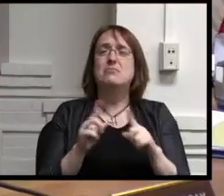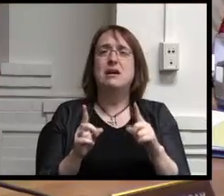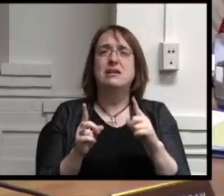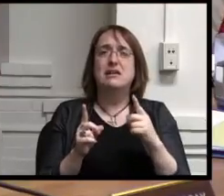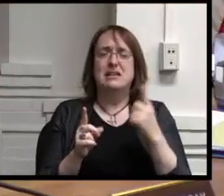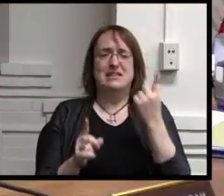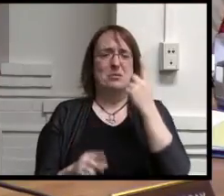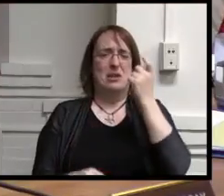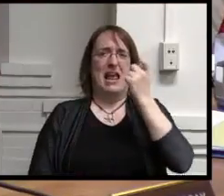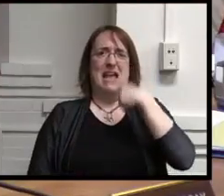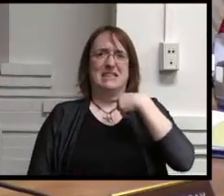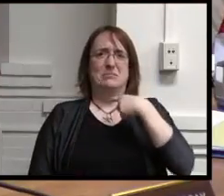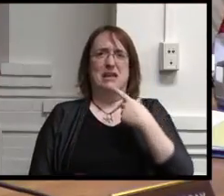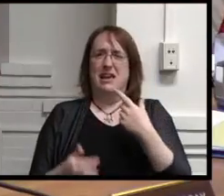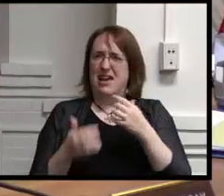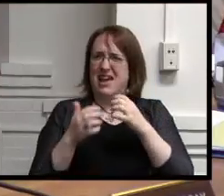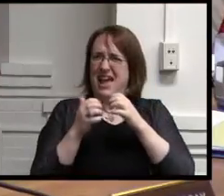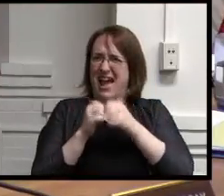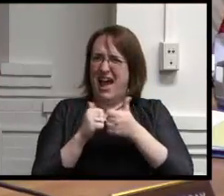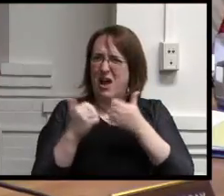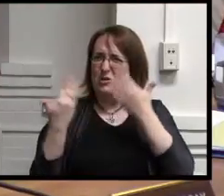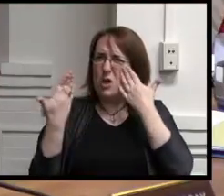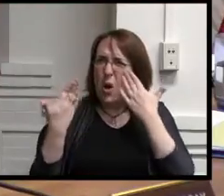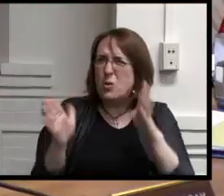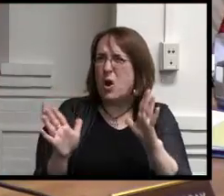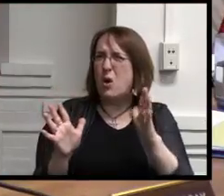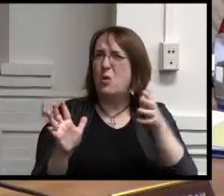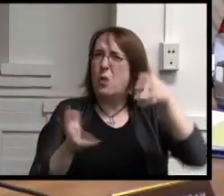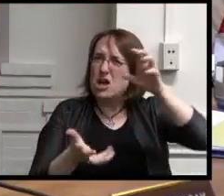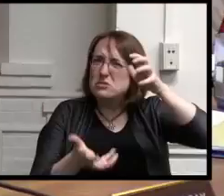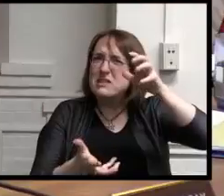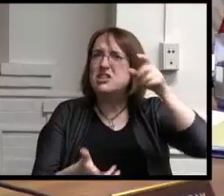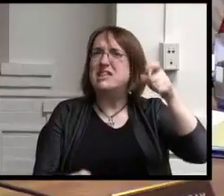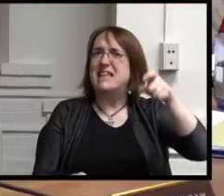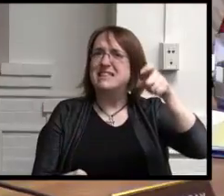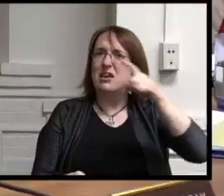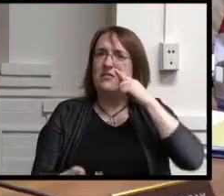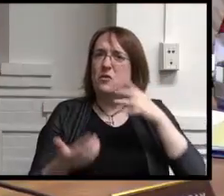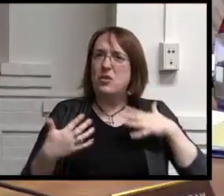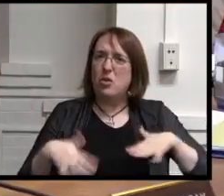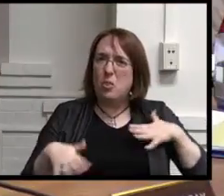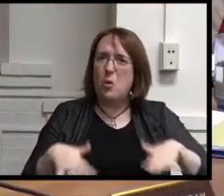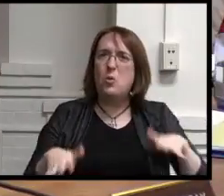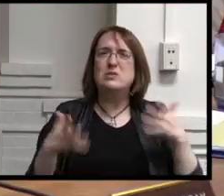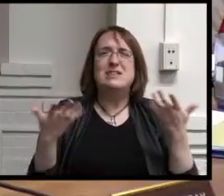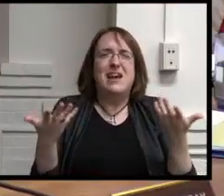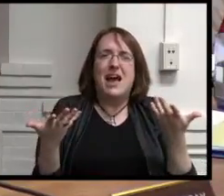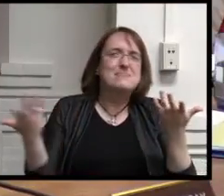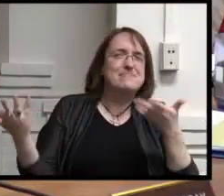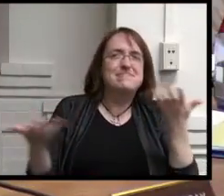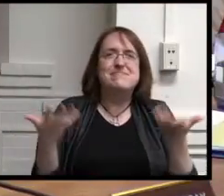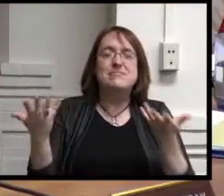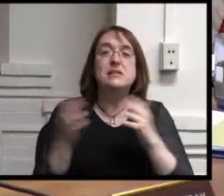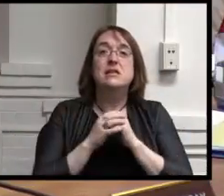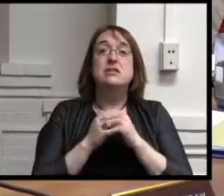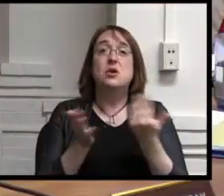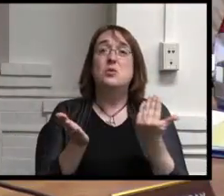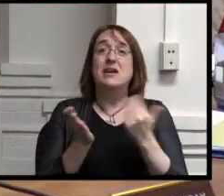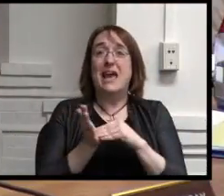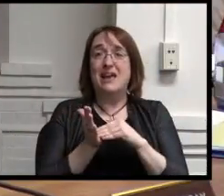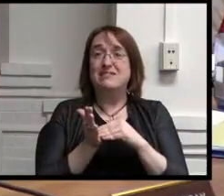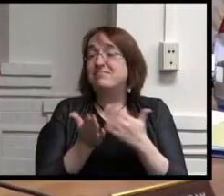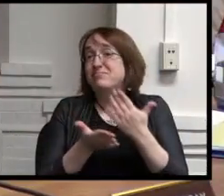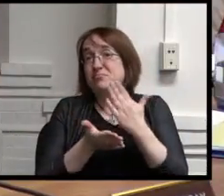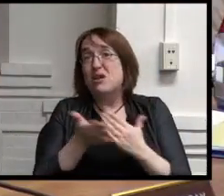somebody asked me, how can they possibly not know they needed a washing machine? I know what to tell them. So again, just part